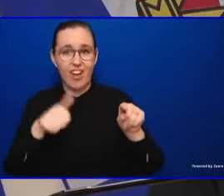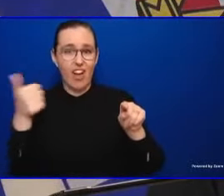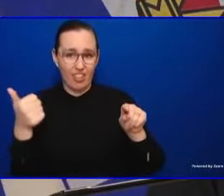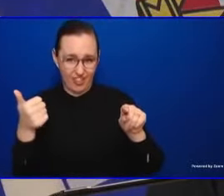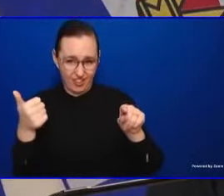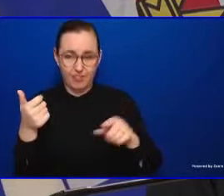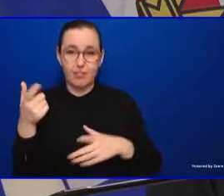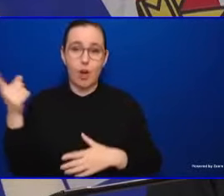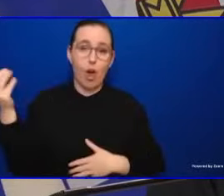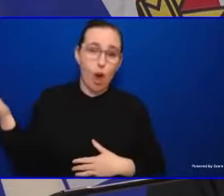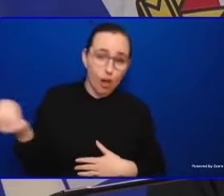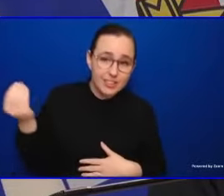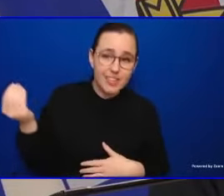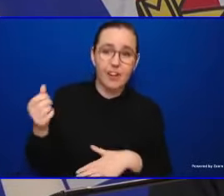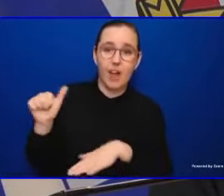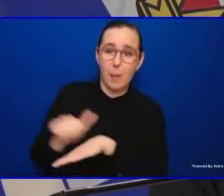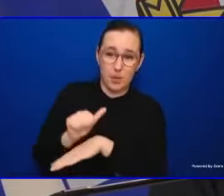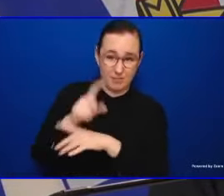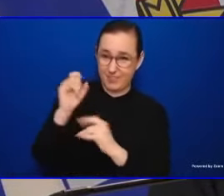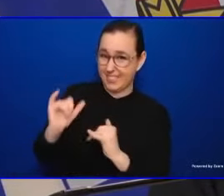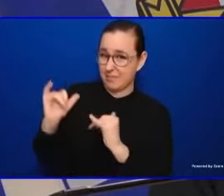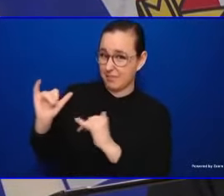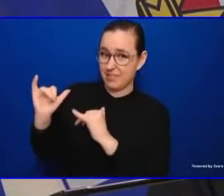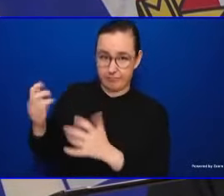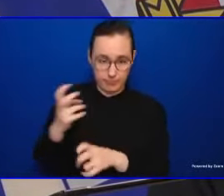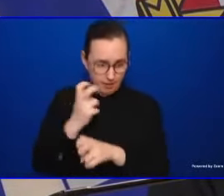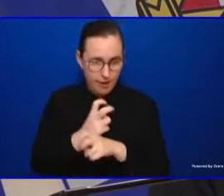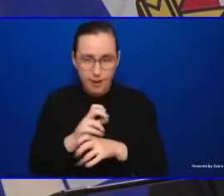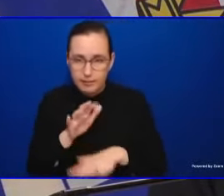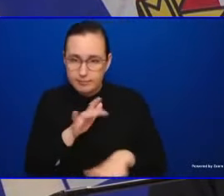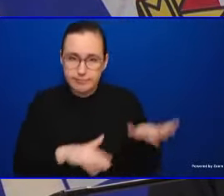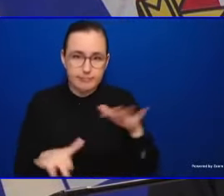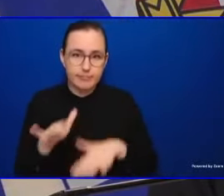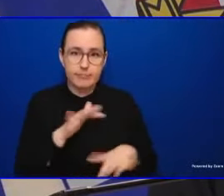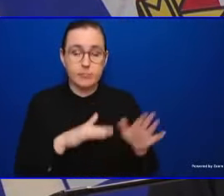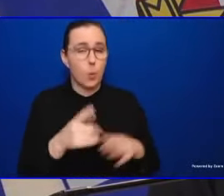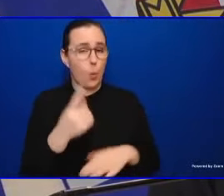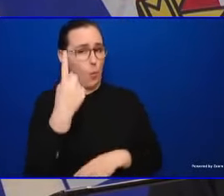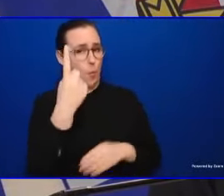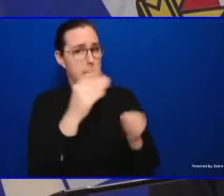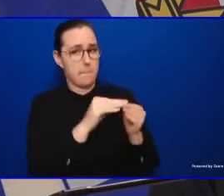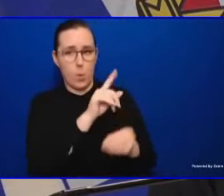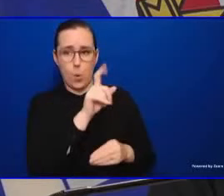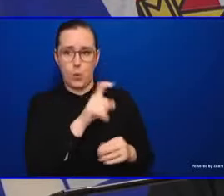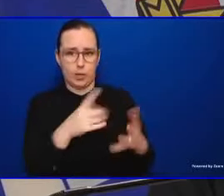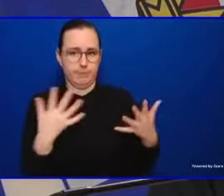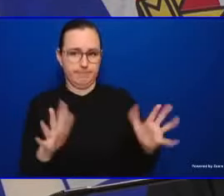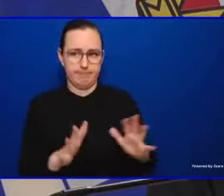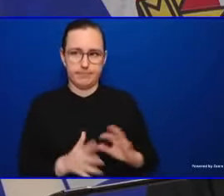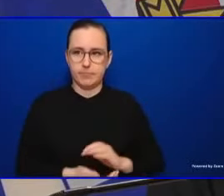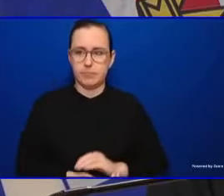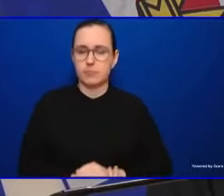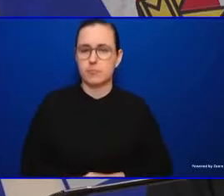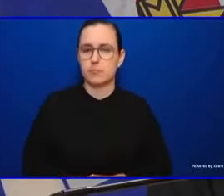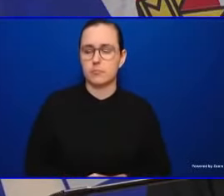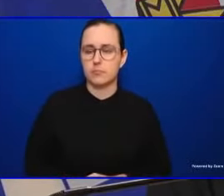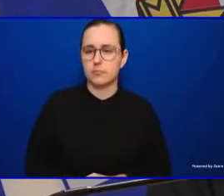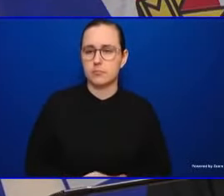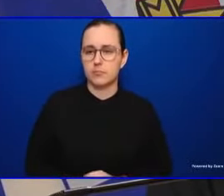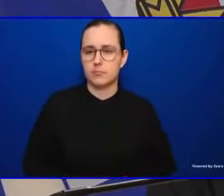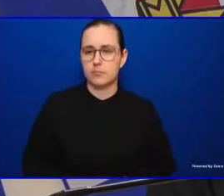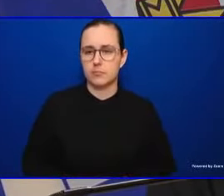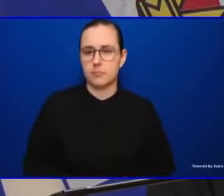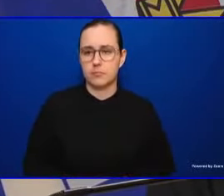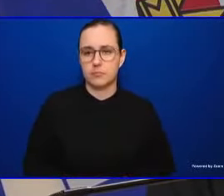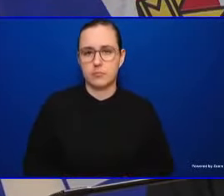We have time for one more question. We'll go to Belle Puri, CBC. Thank you. And in English and